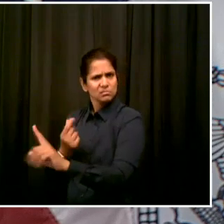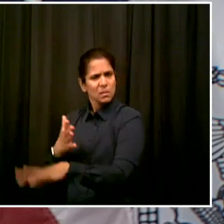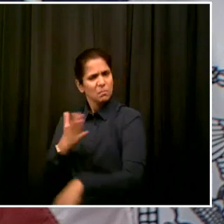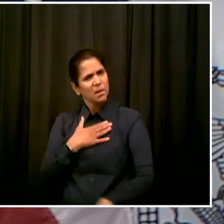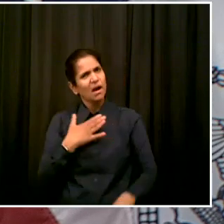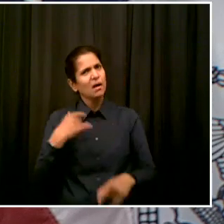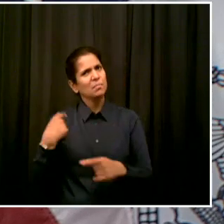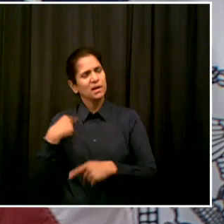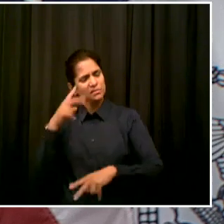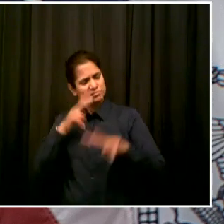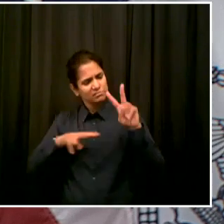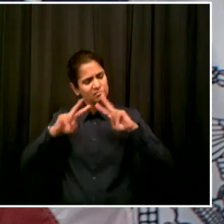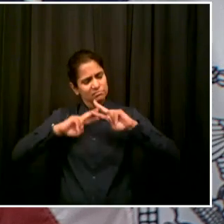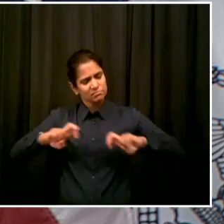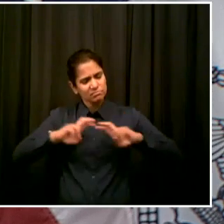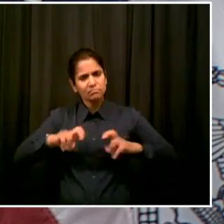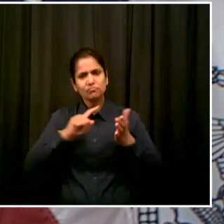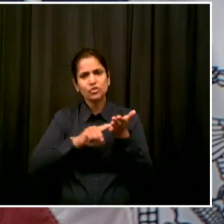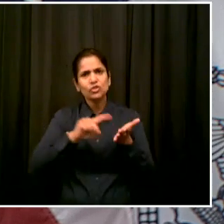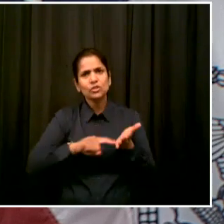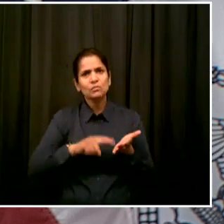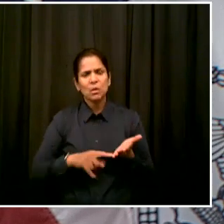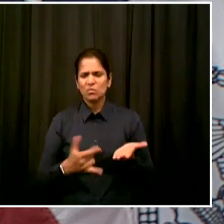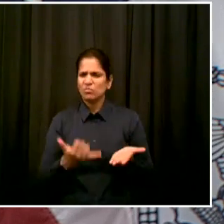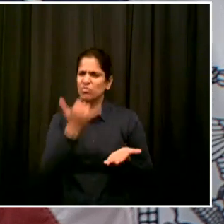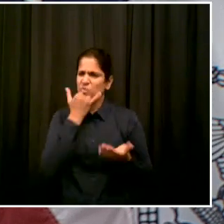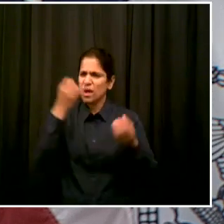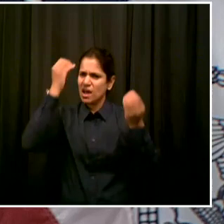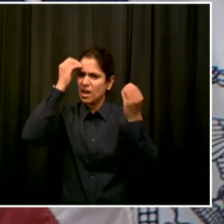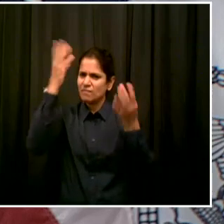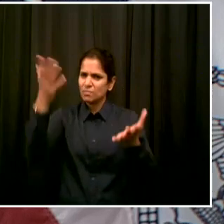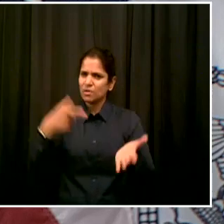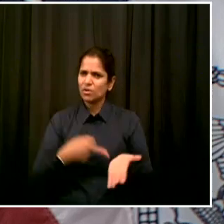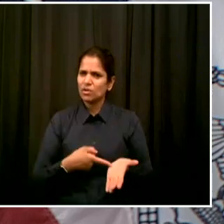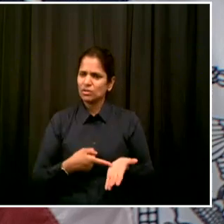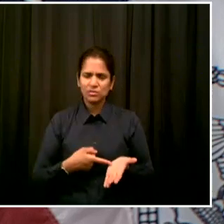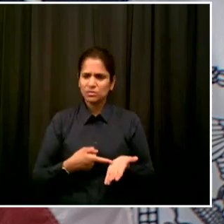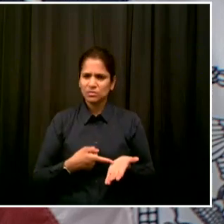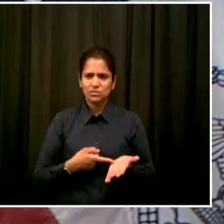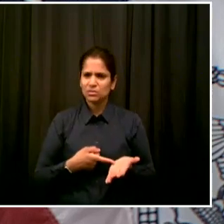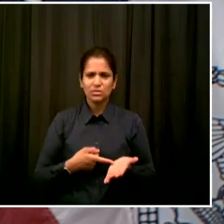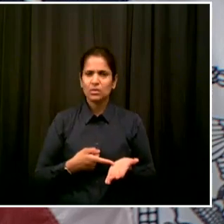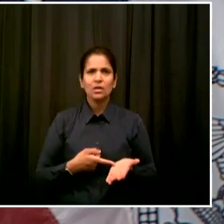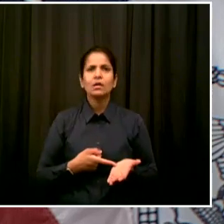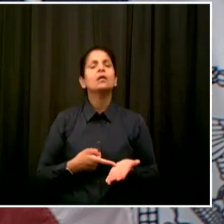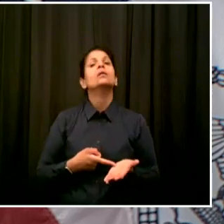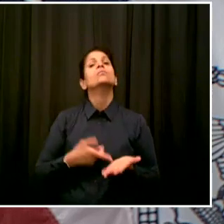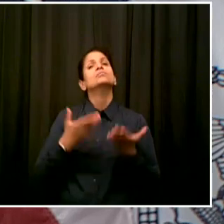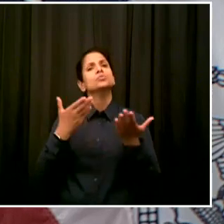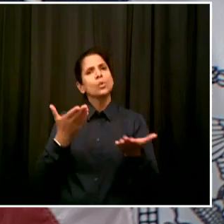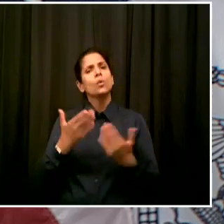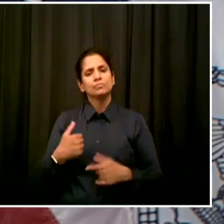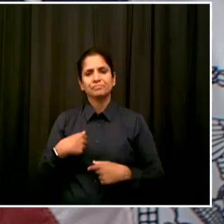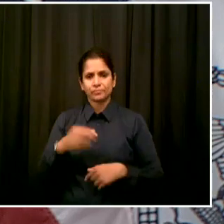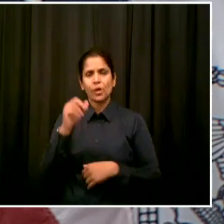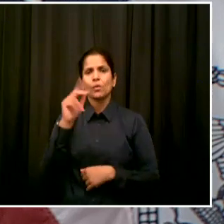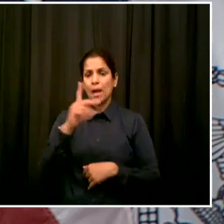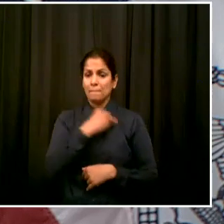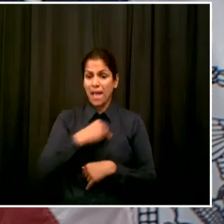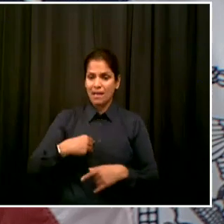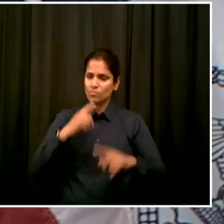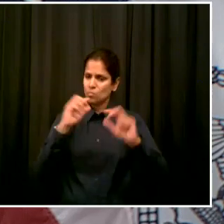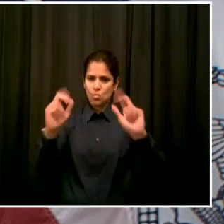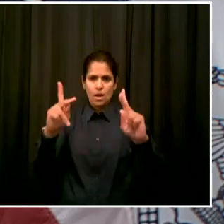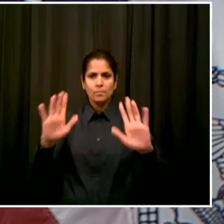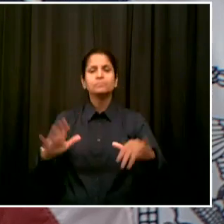behind the uptick in violence. Sure. Gloria, look, I think what the leaders of the NYPD are saying is there's a